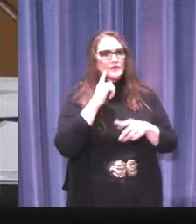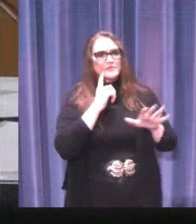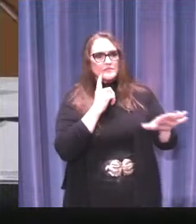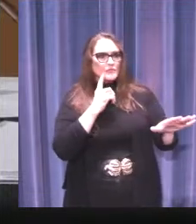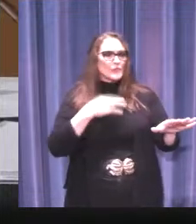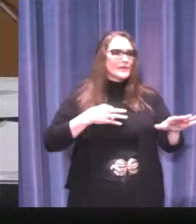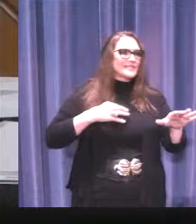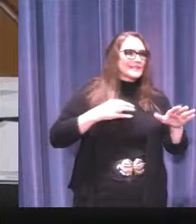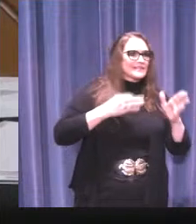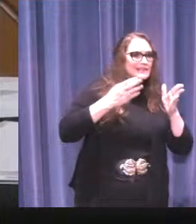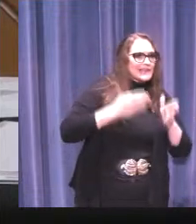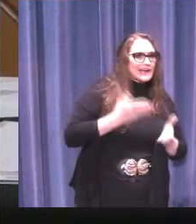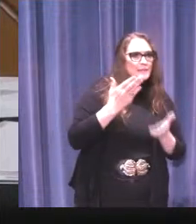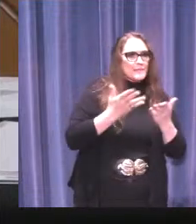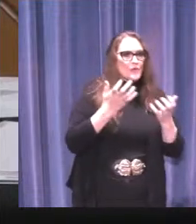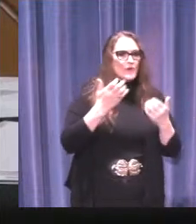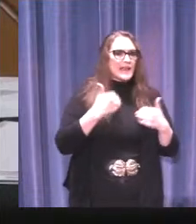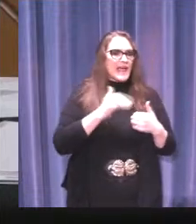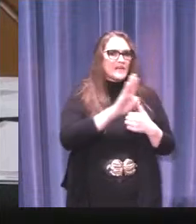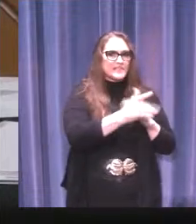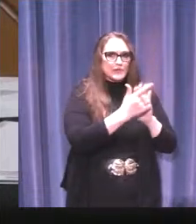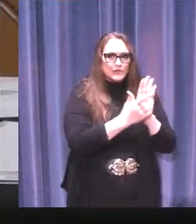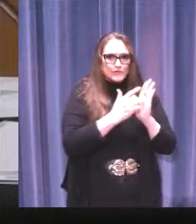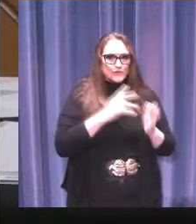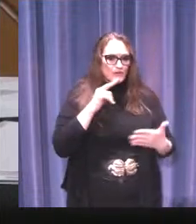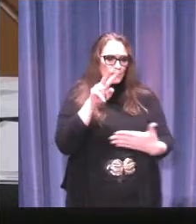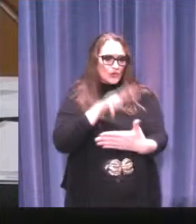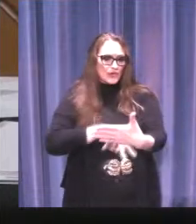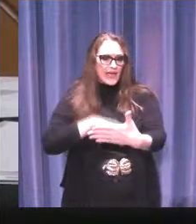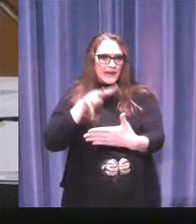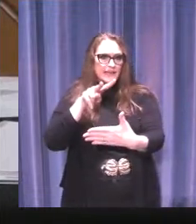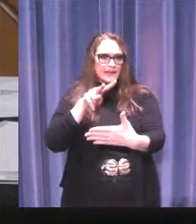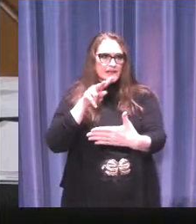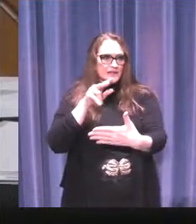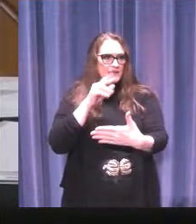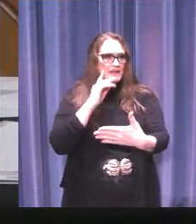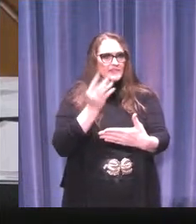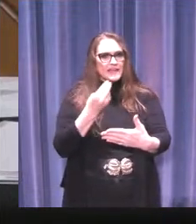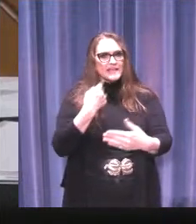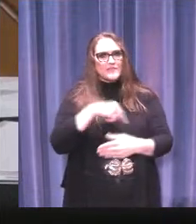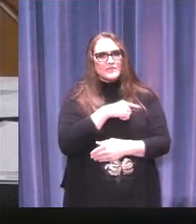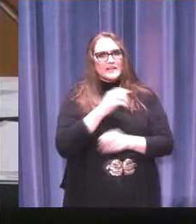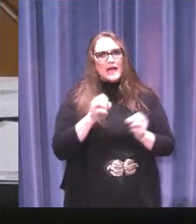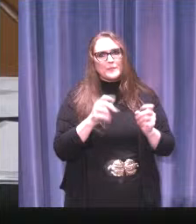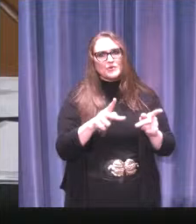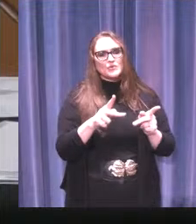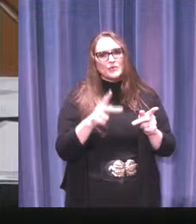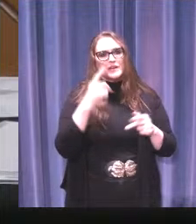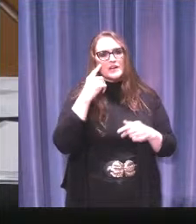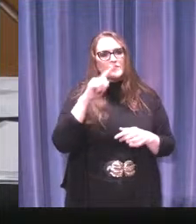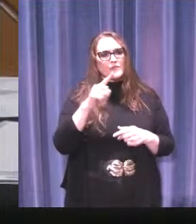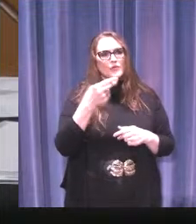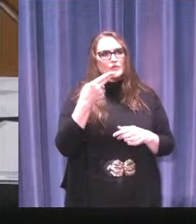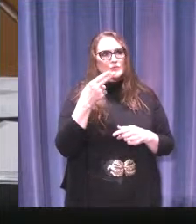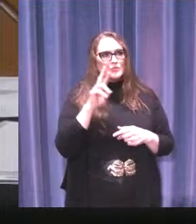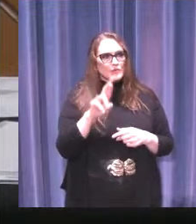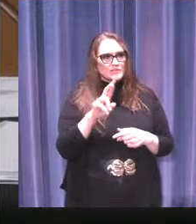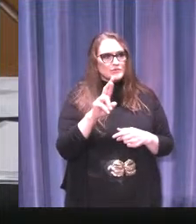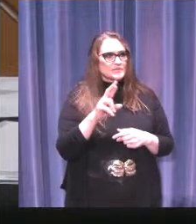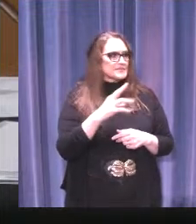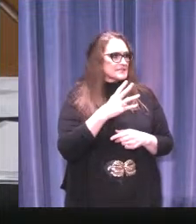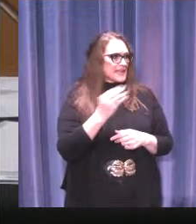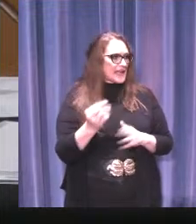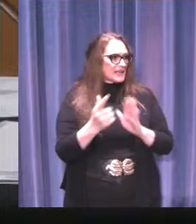The candidate may wish to have their attorney look at it. This gives an opportunity for human resources and